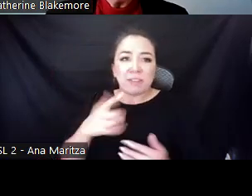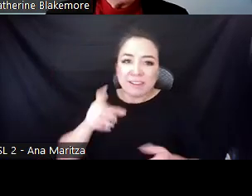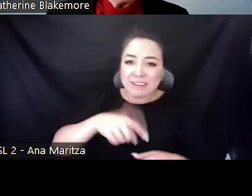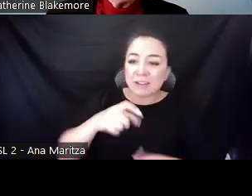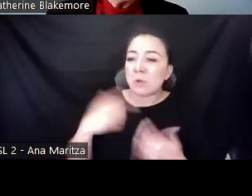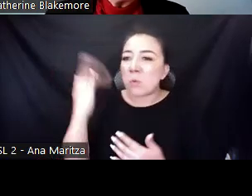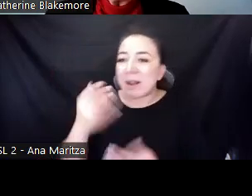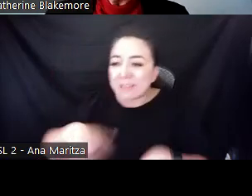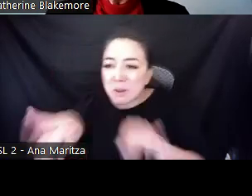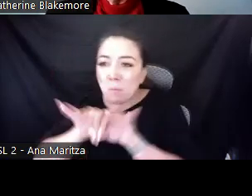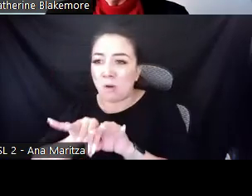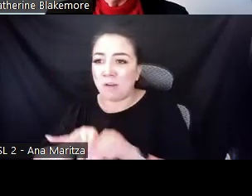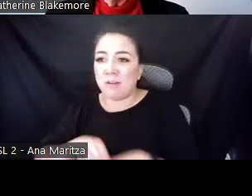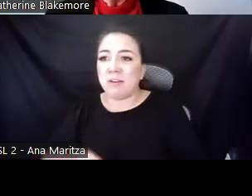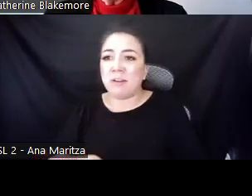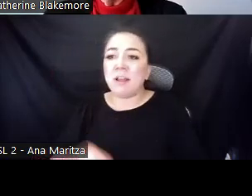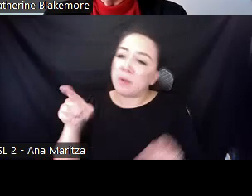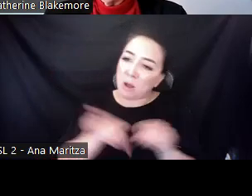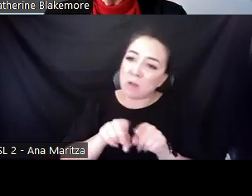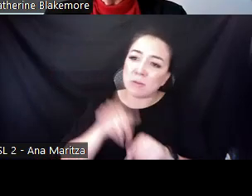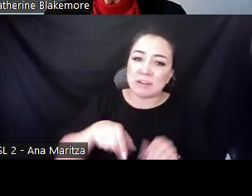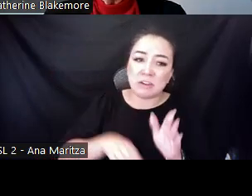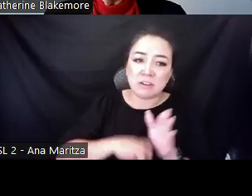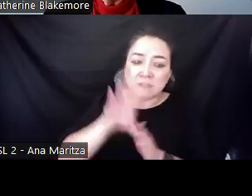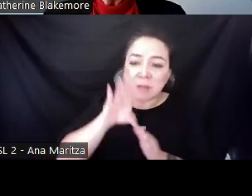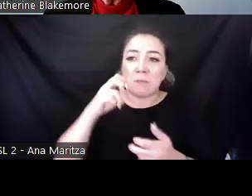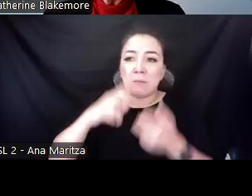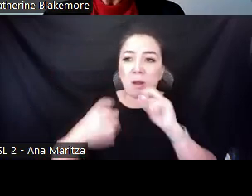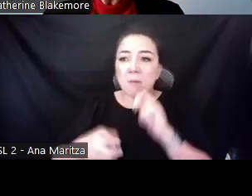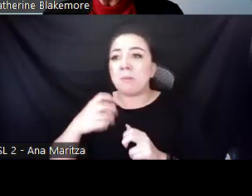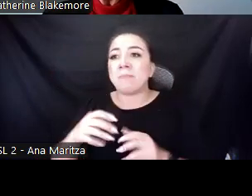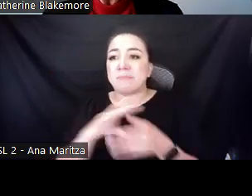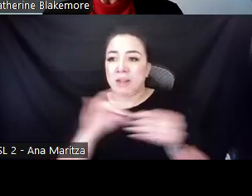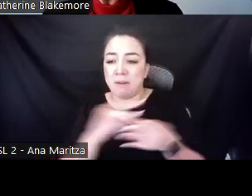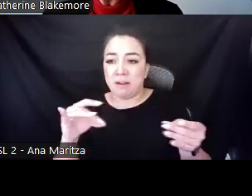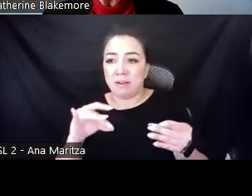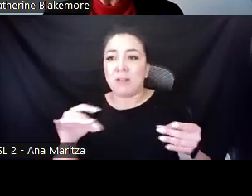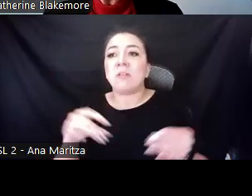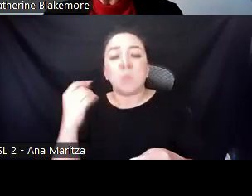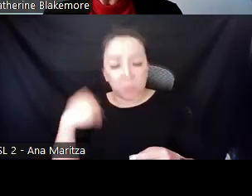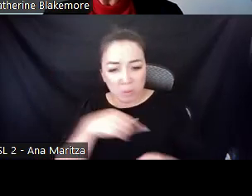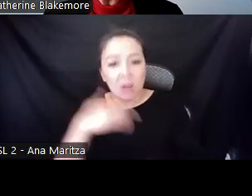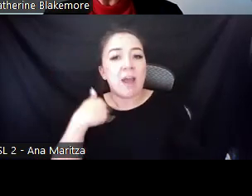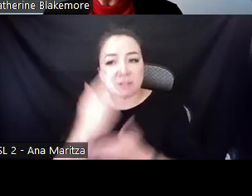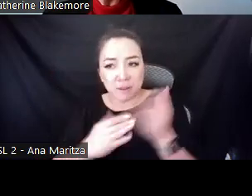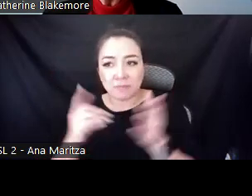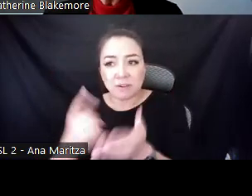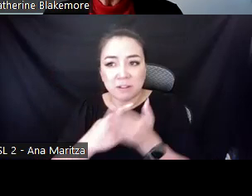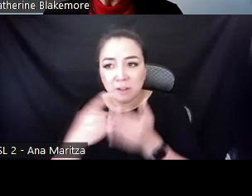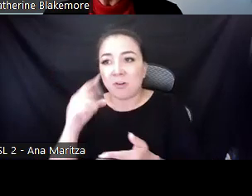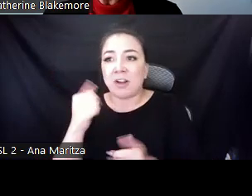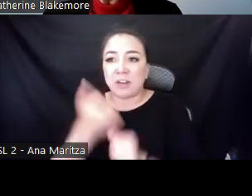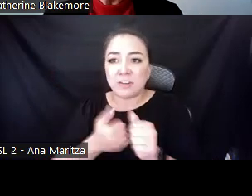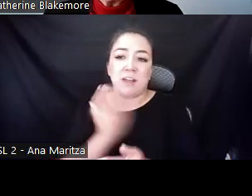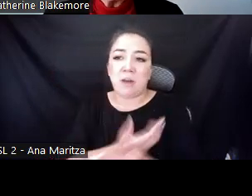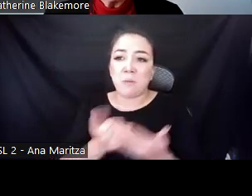this important? And we also need to develop a problem statement. So we'll have some discussion for each of our priority areas